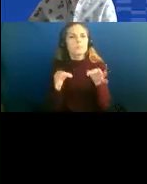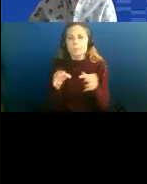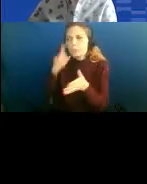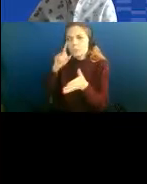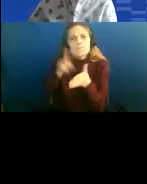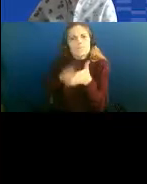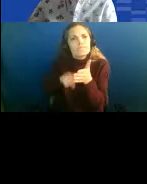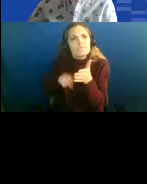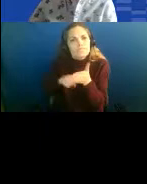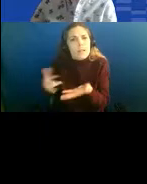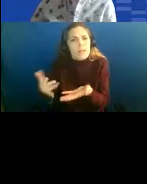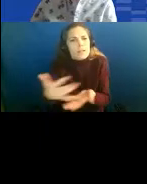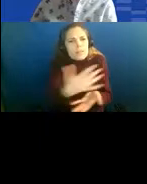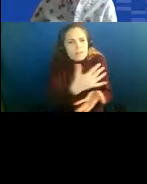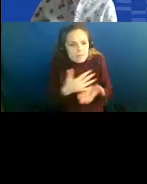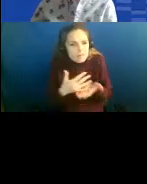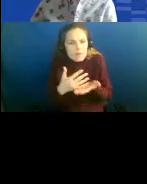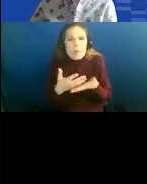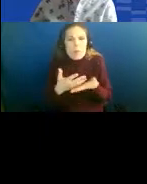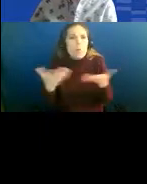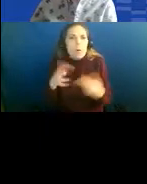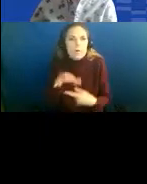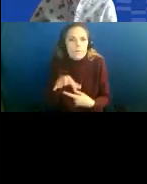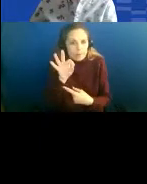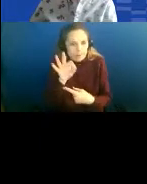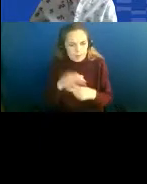with an overview of the study demographics.